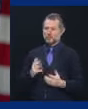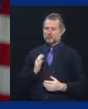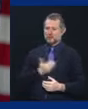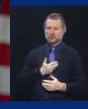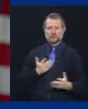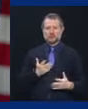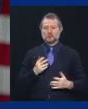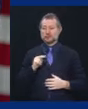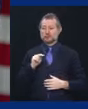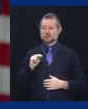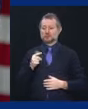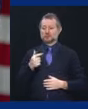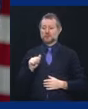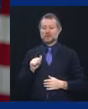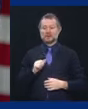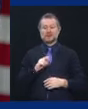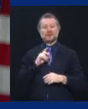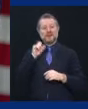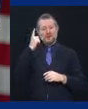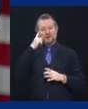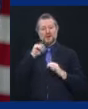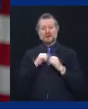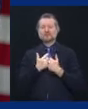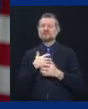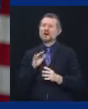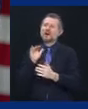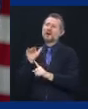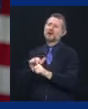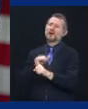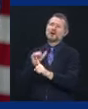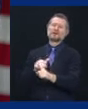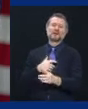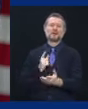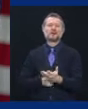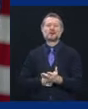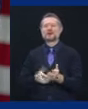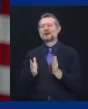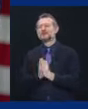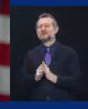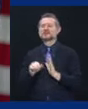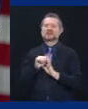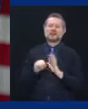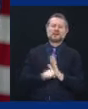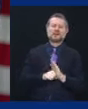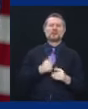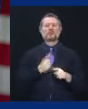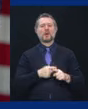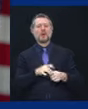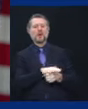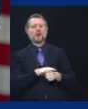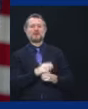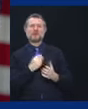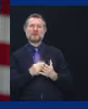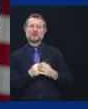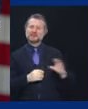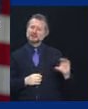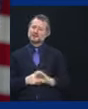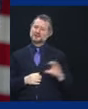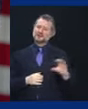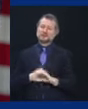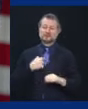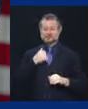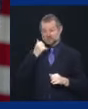past year, state and local financing, which is very important. As I said in my budget yesterday, it's now very important that New York gets its